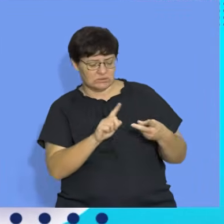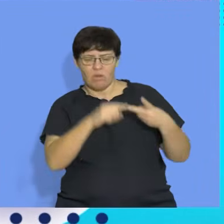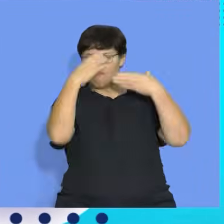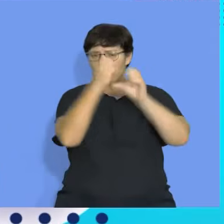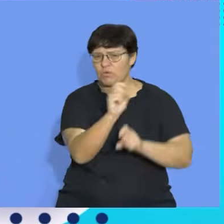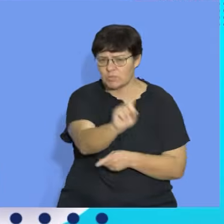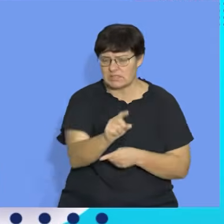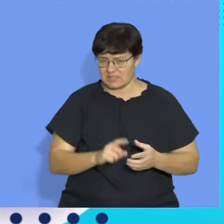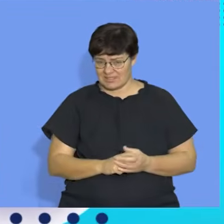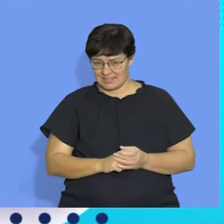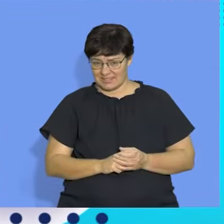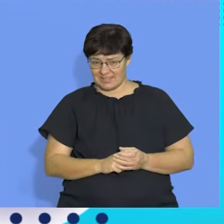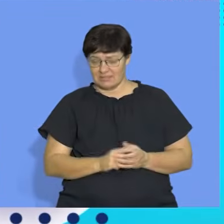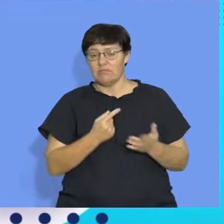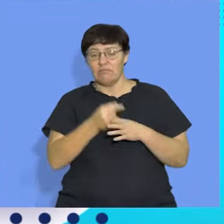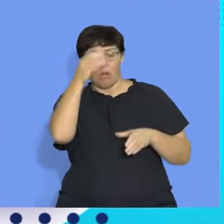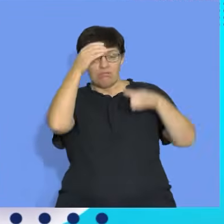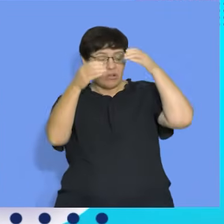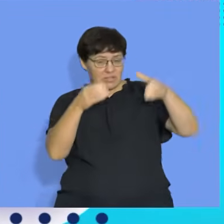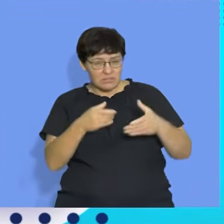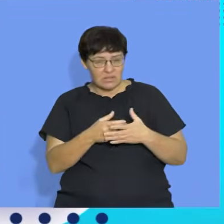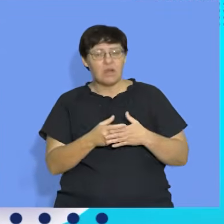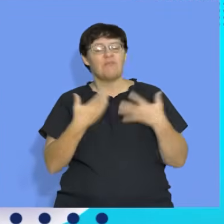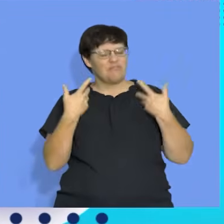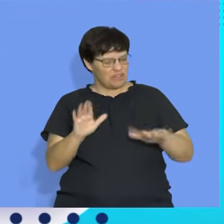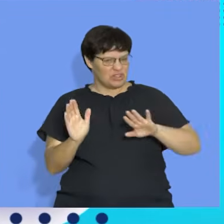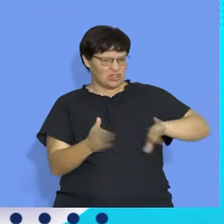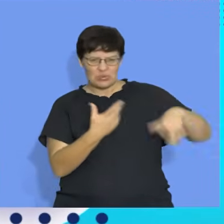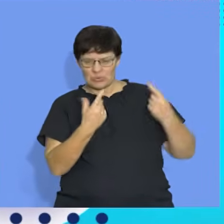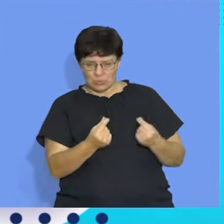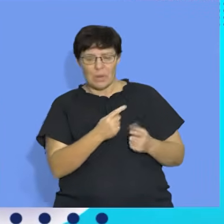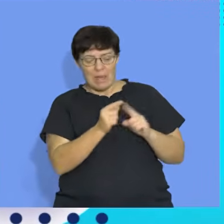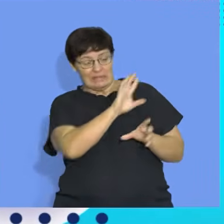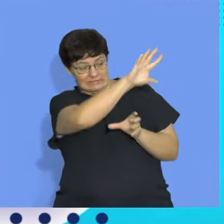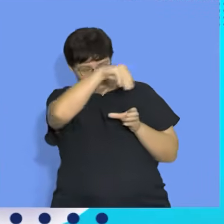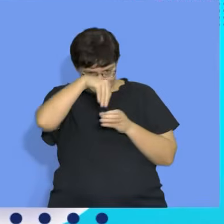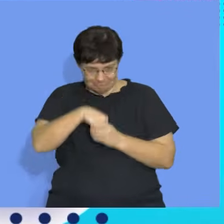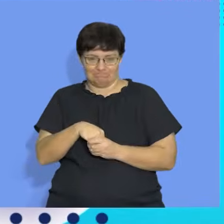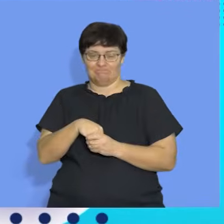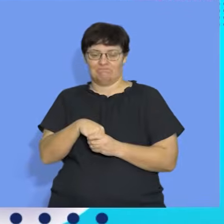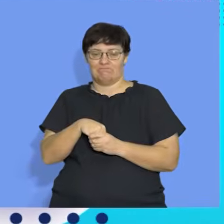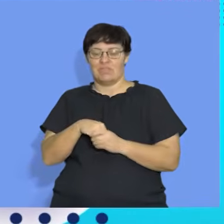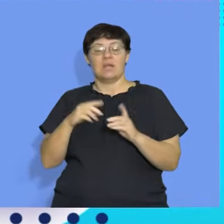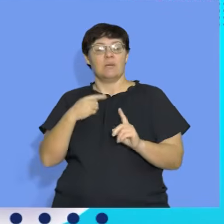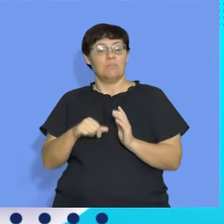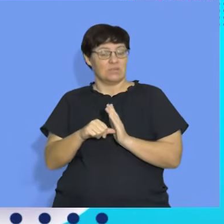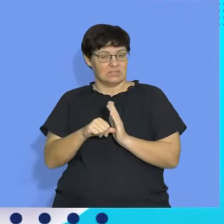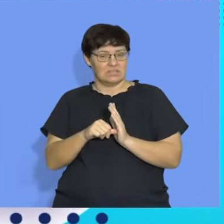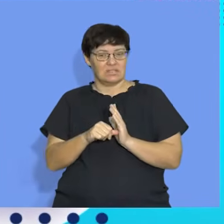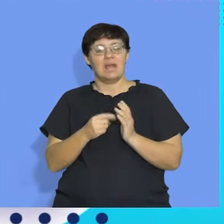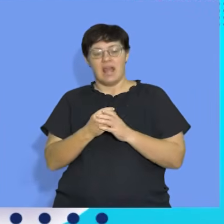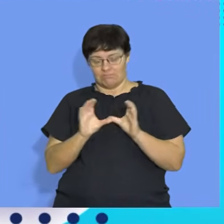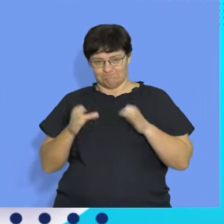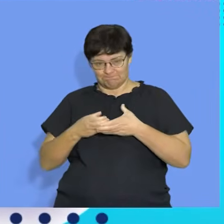on. As I said to you, a lot of the concepts we might have dealt with, but we're taking all of those importances and we're packing them in